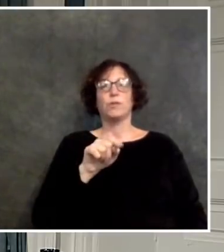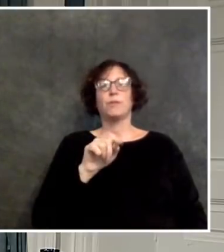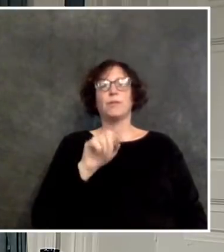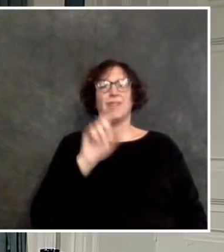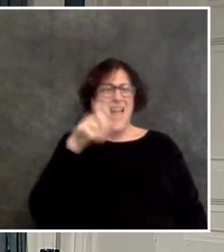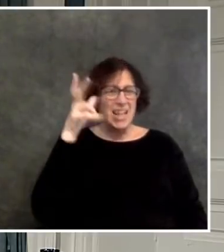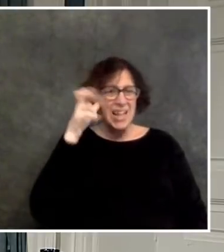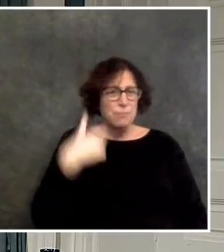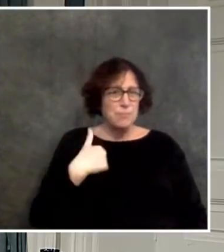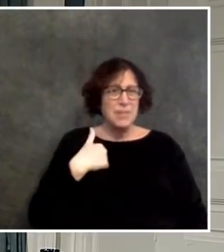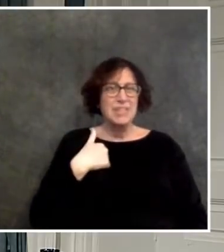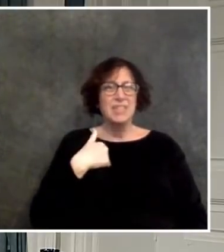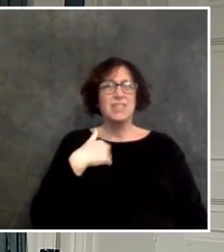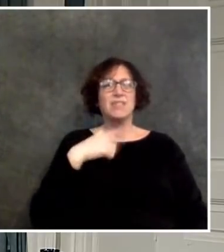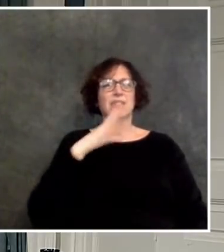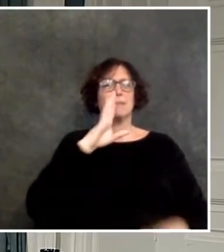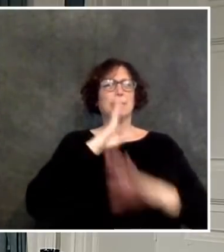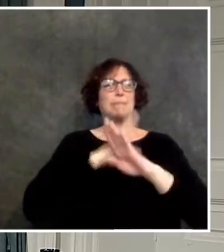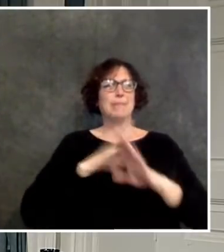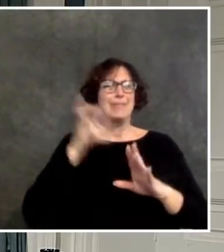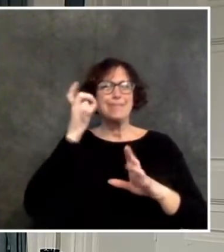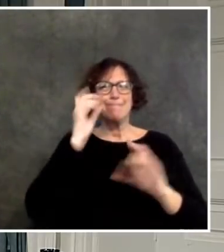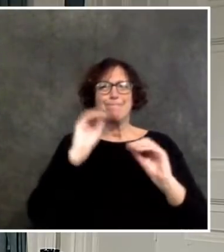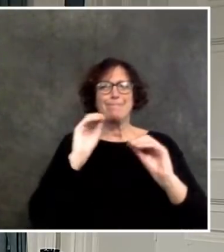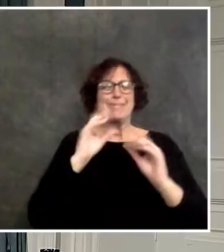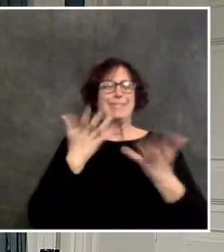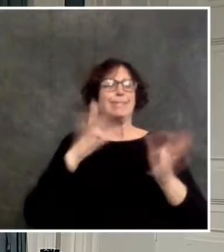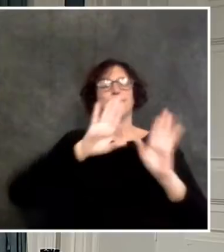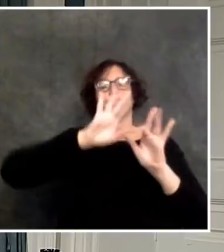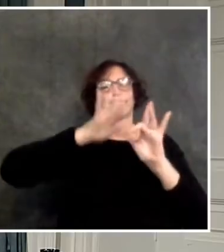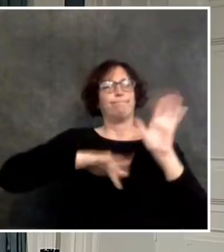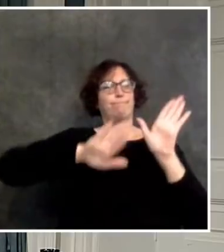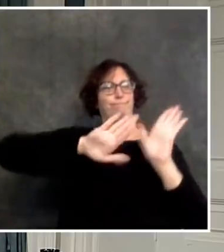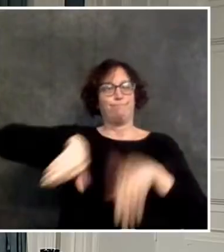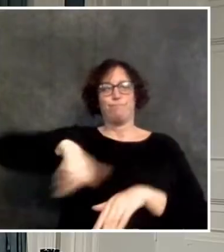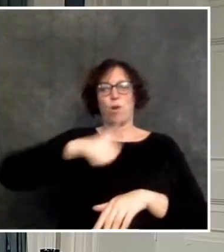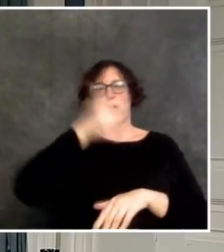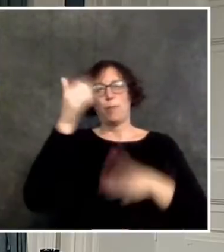We'll circle back. All right. Next, we have Yoav from the city.